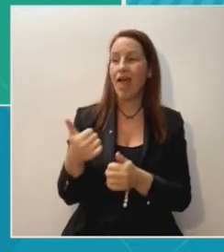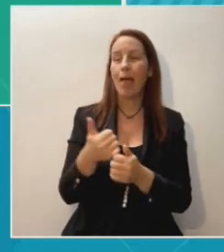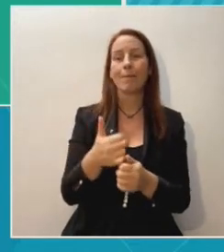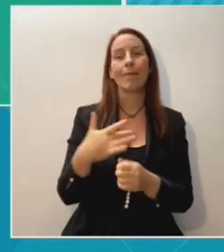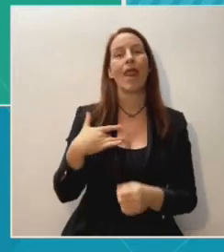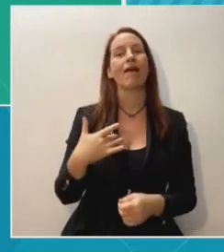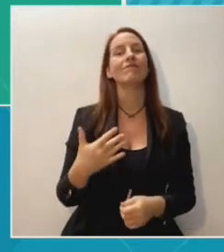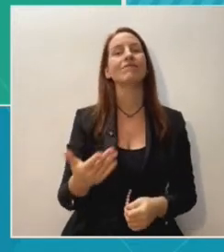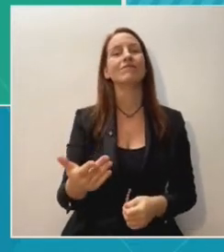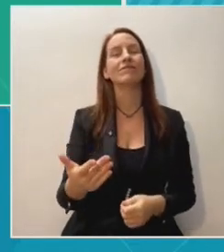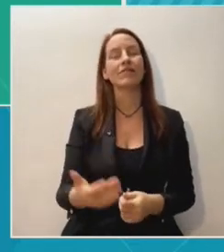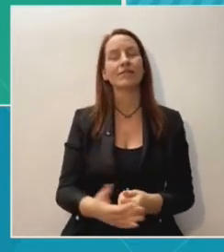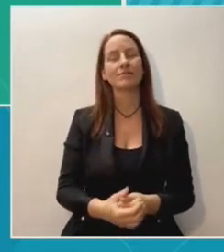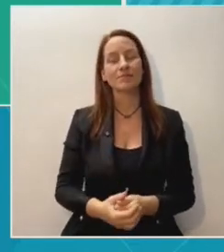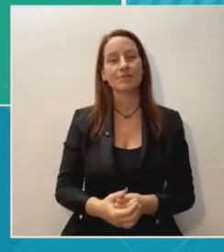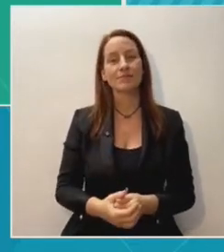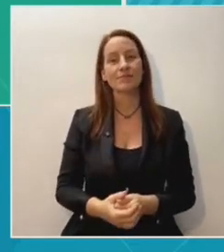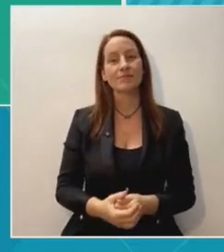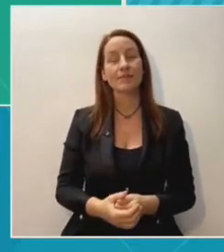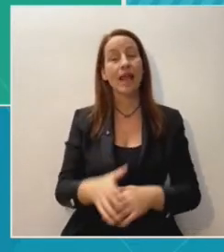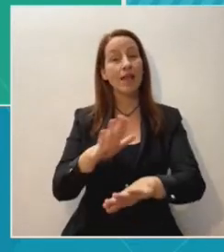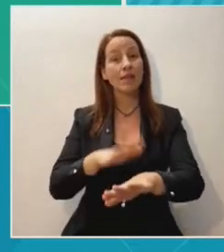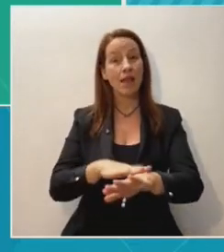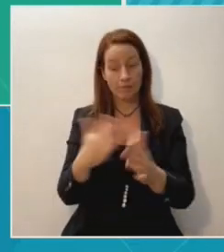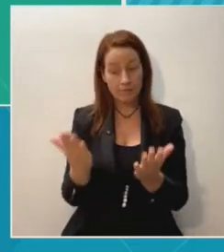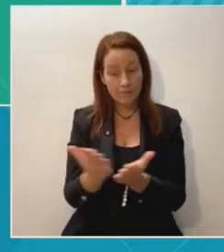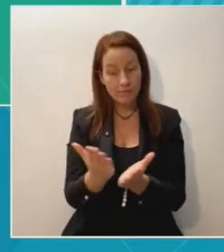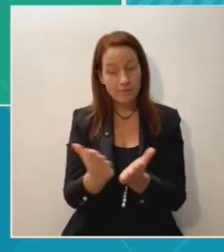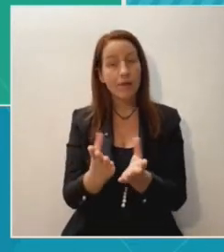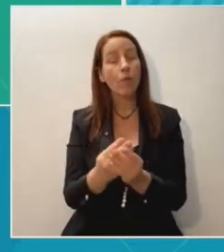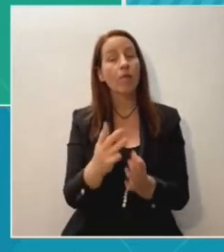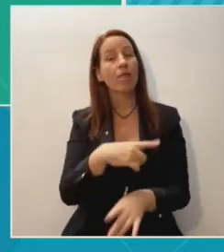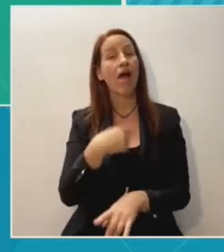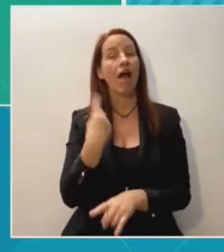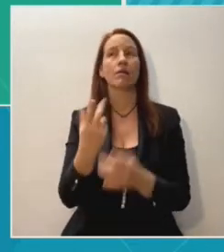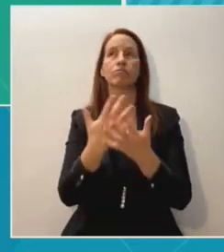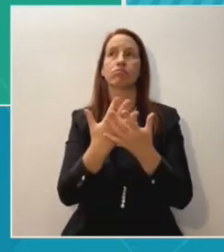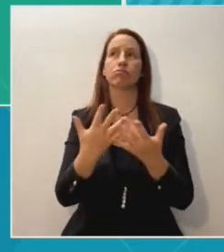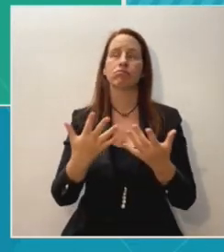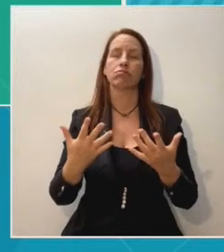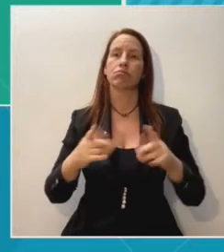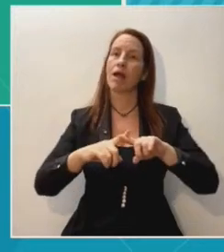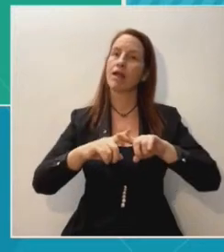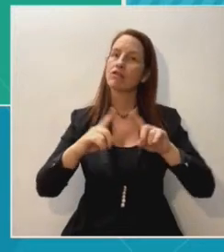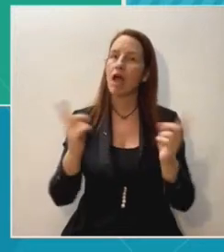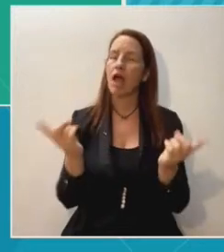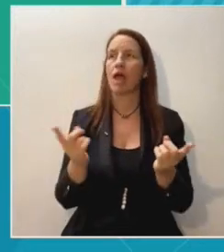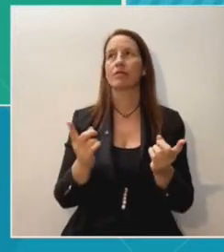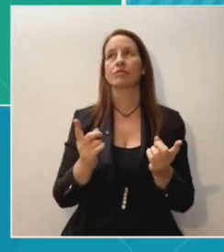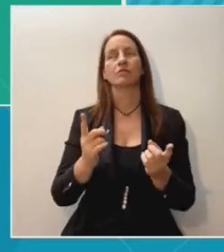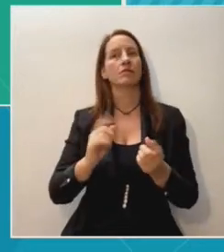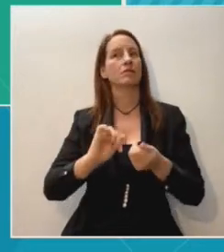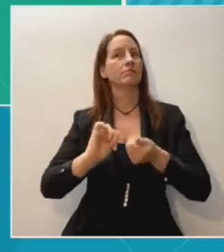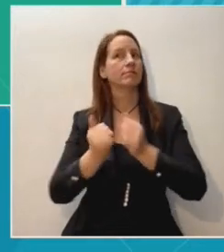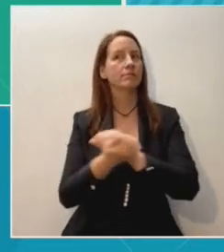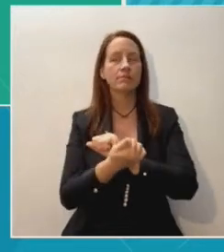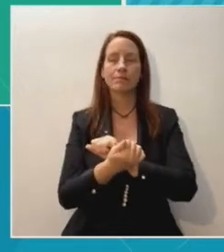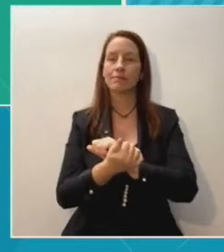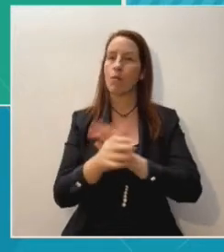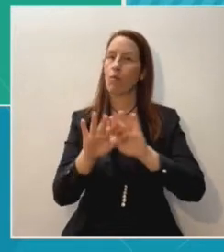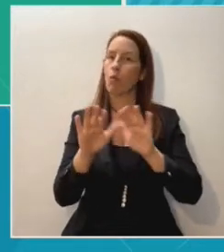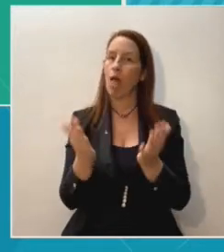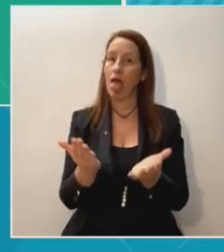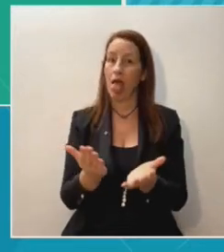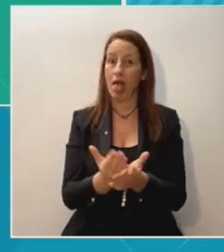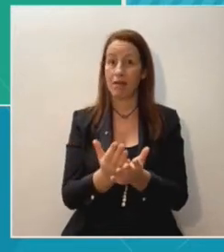In the time that you have studied with us, much has changed in our world. The scale and speed of change, in particular in this last